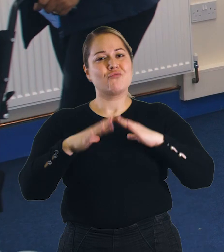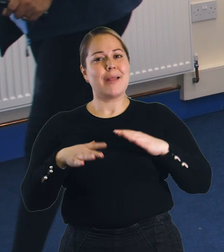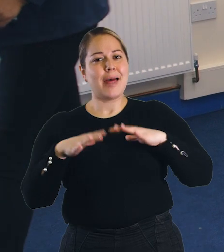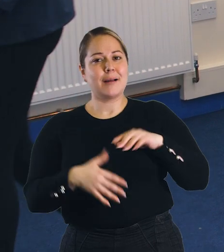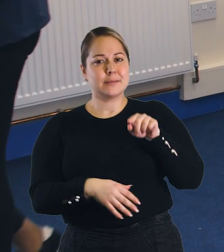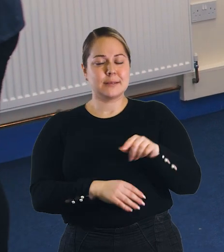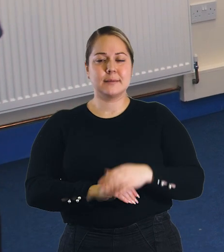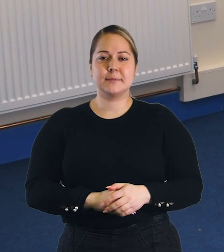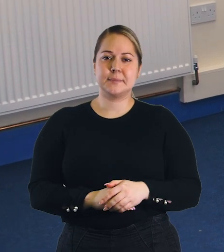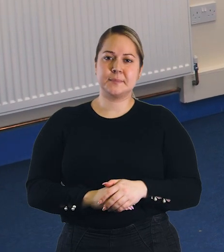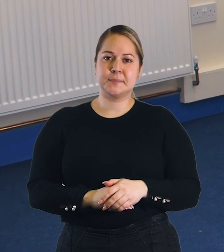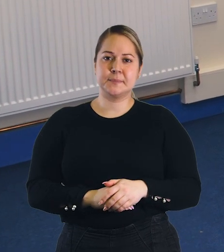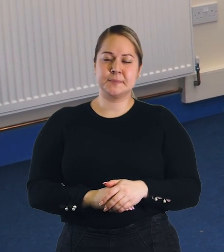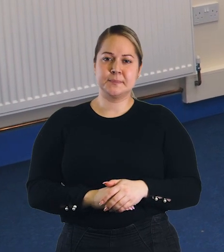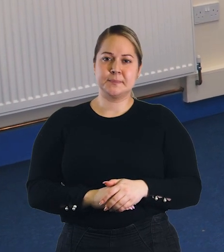more relaxed.